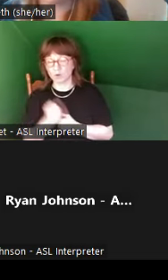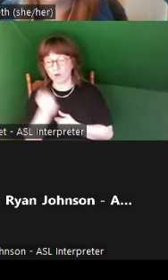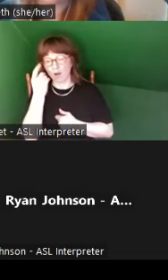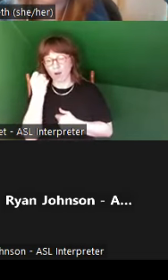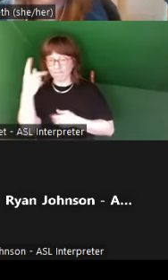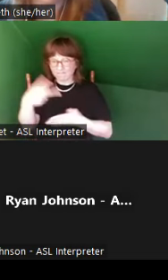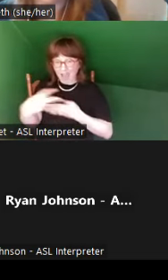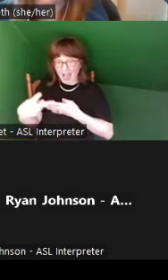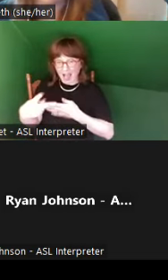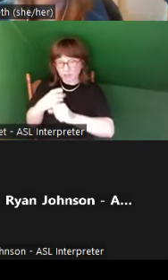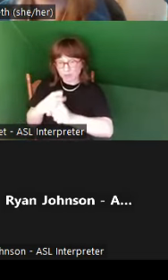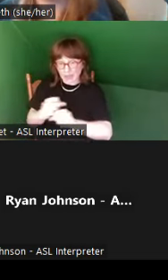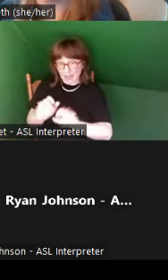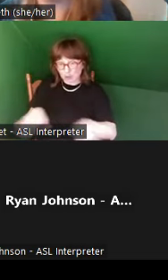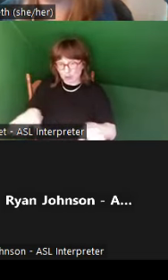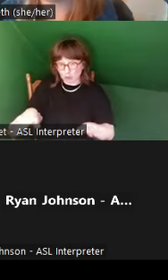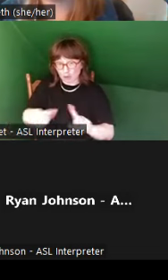their children from an abuser.